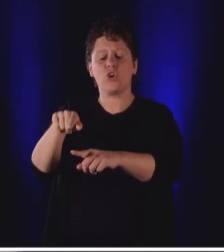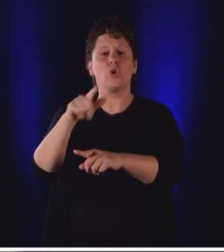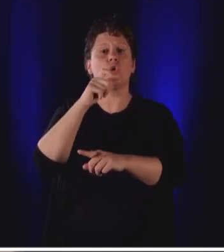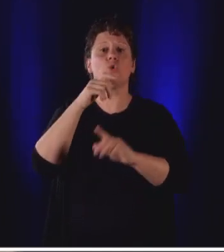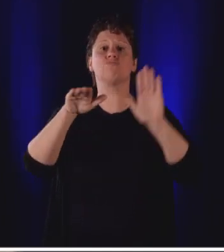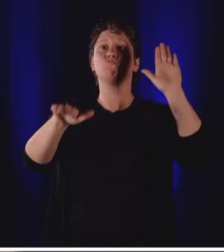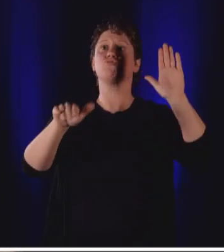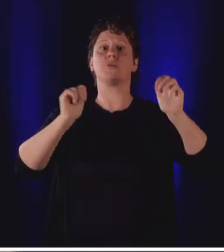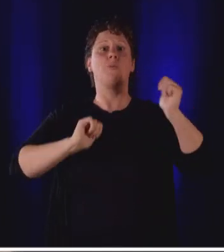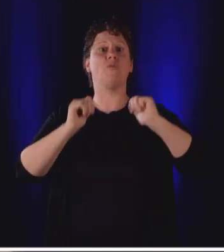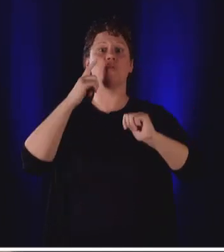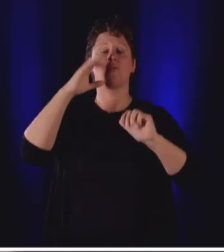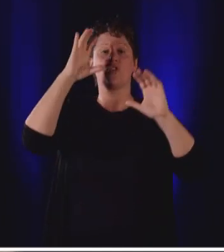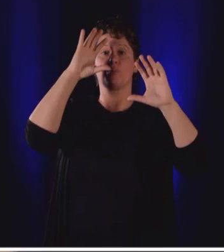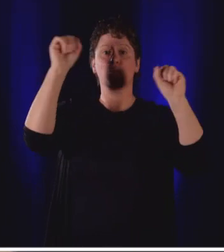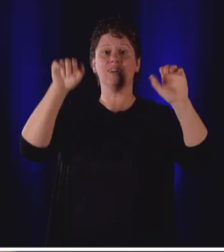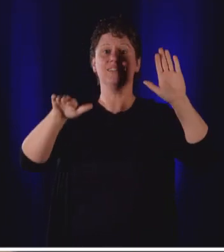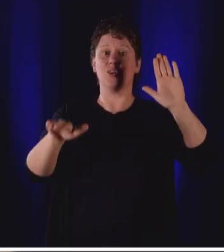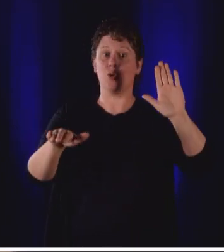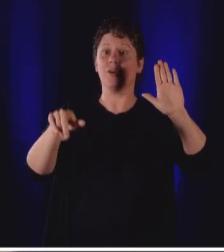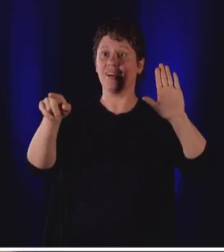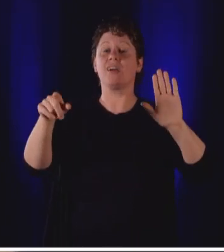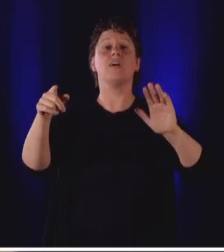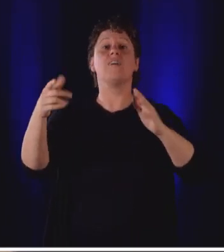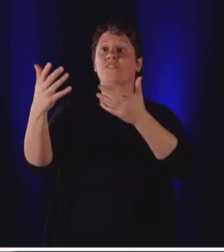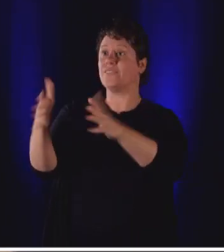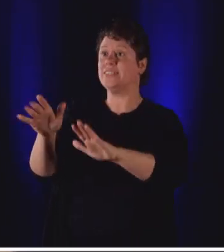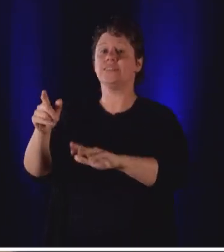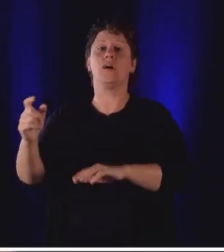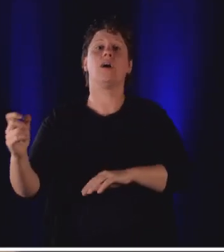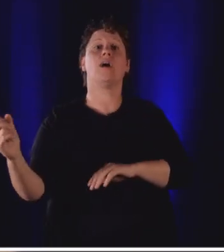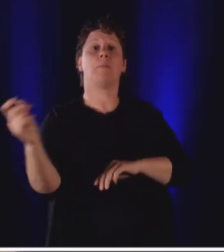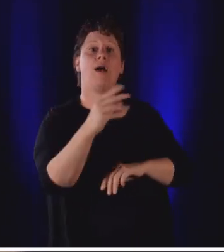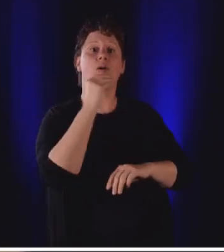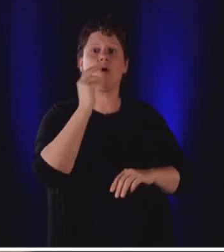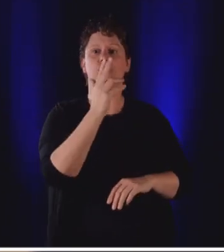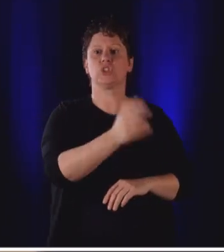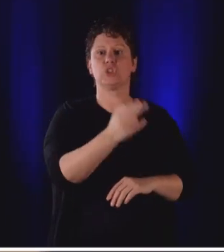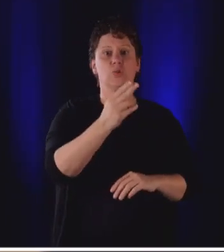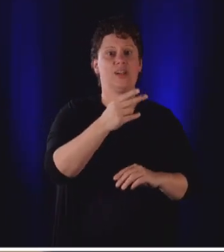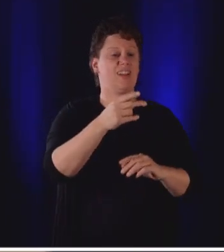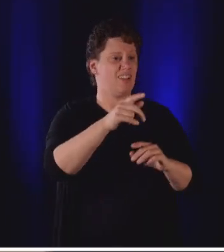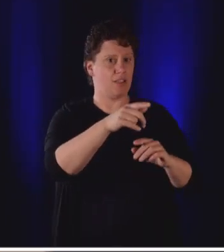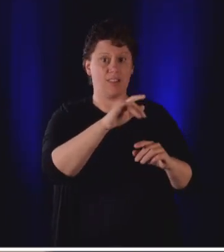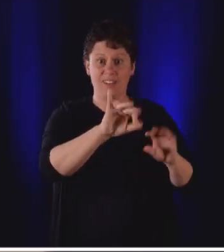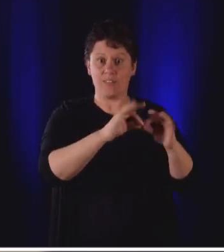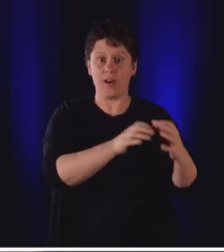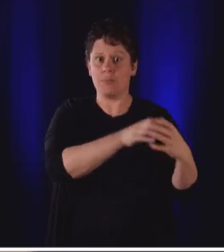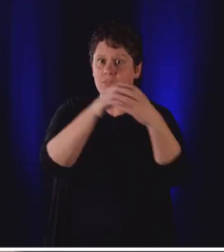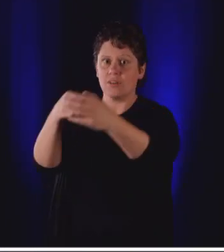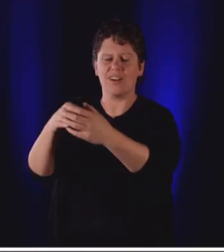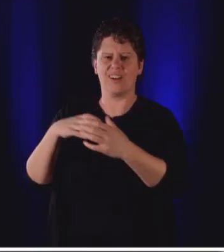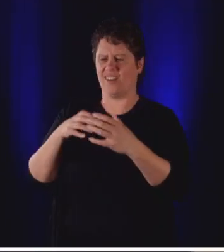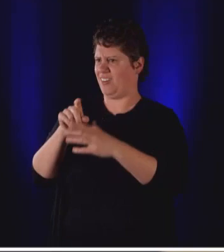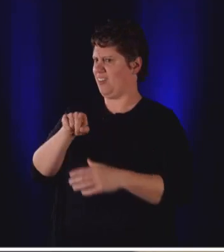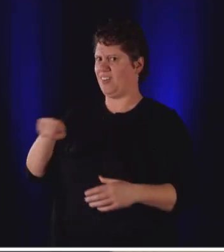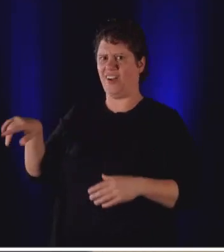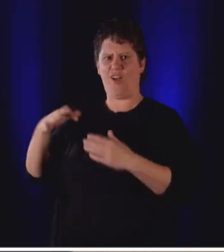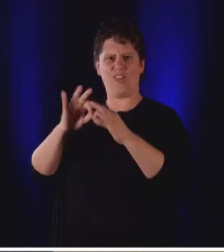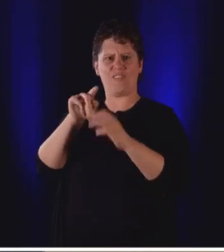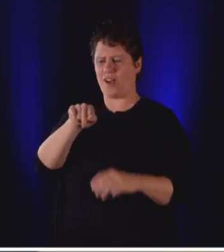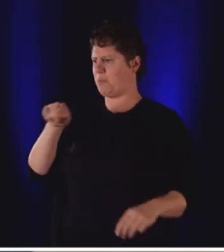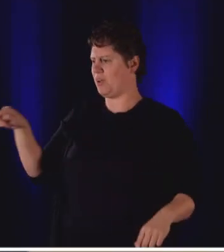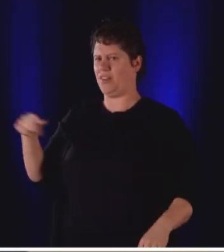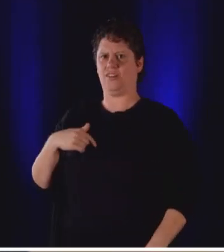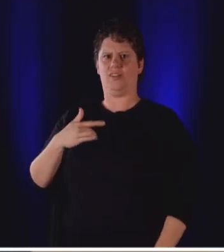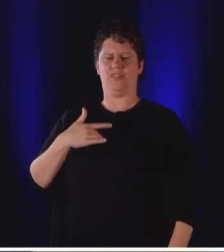And I couldn't understand why I was there with all of these families. I was thinking, whatever they have for us, it's going to be very empowering for my